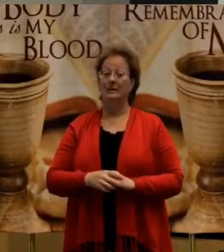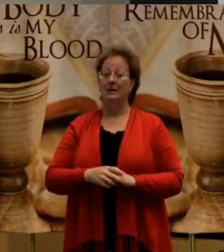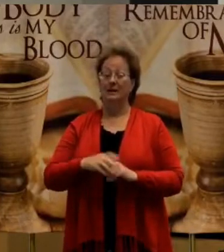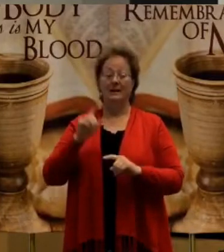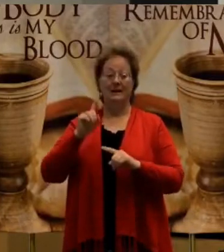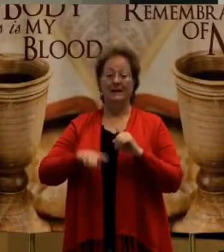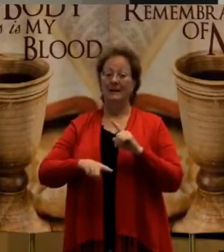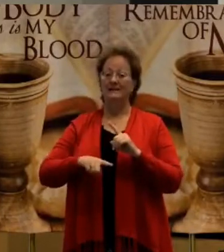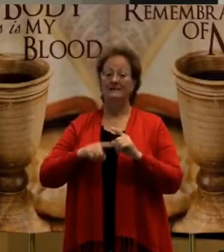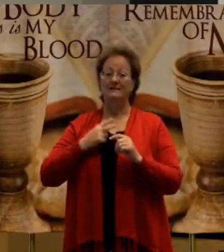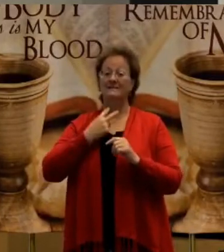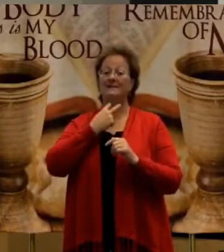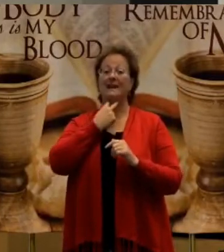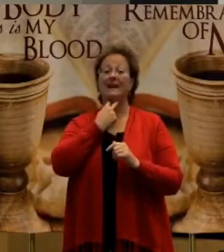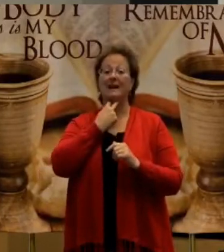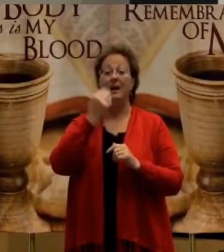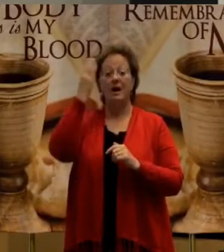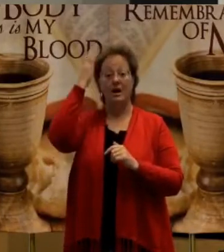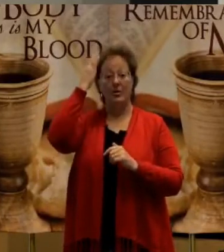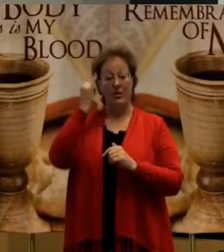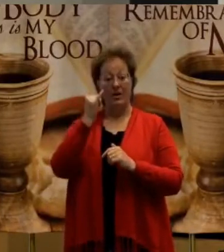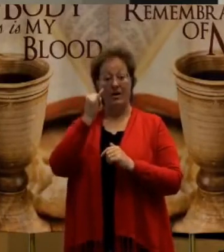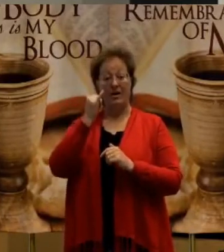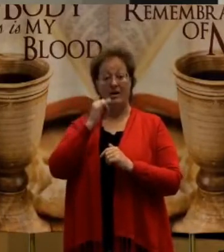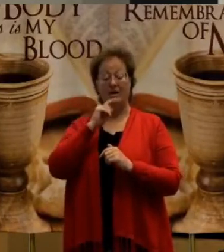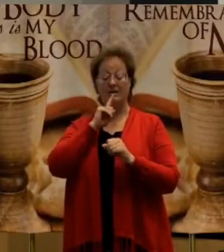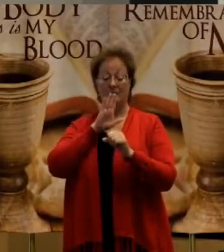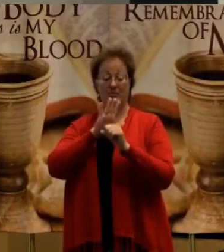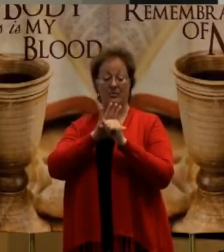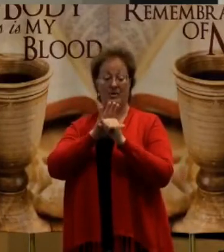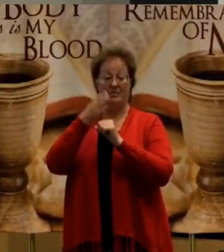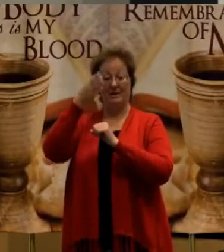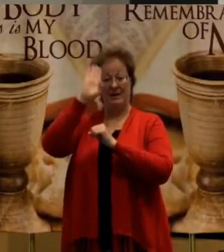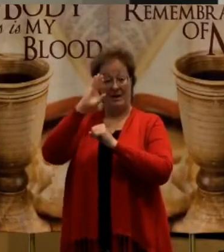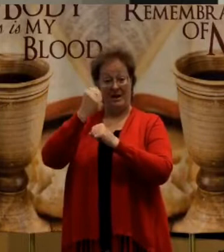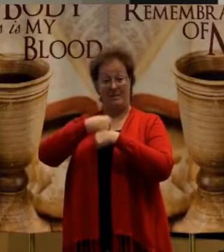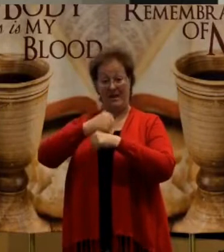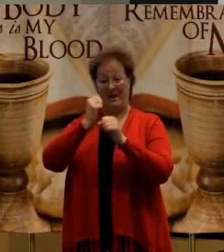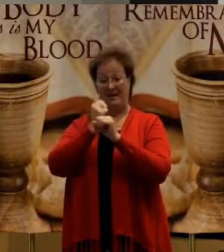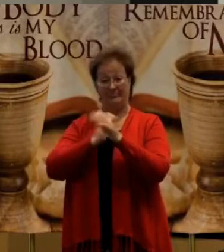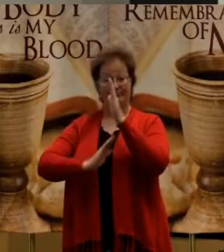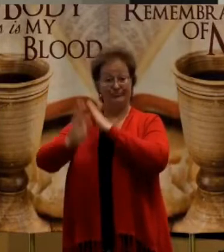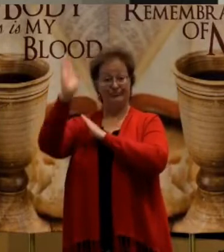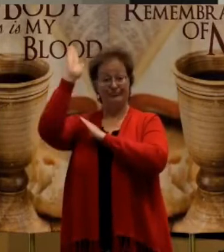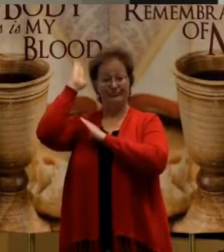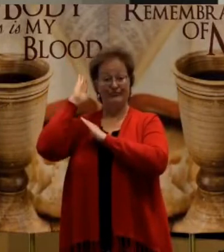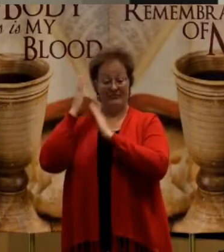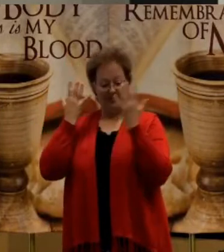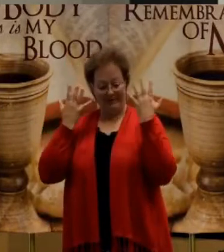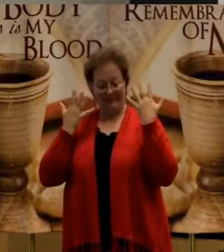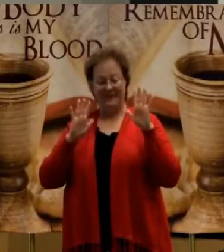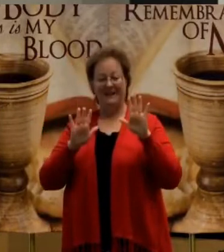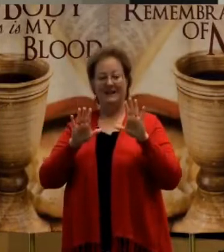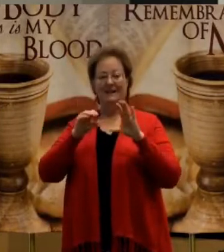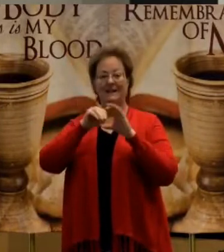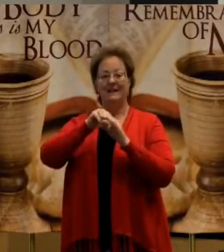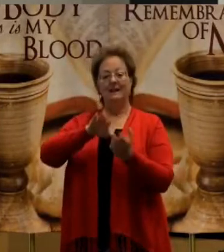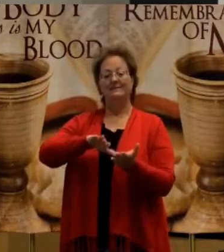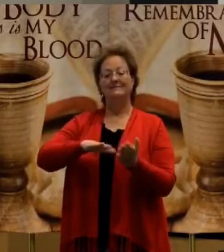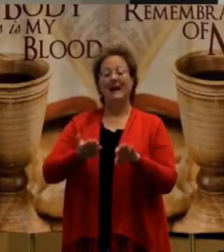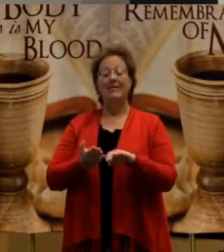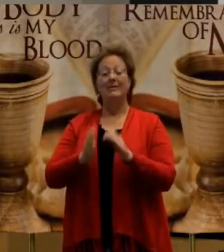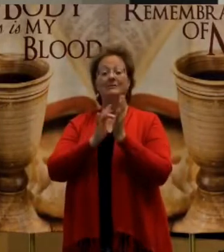up that covenant. That's because the covenant that God made with Abraham, Isaac, and Jacob was fulfilled in the death of